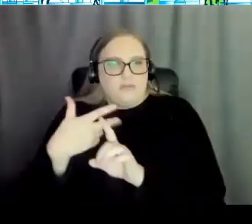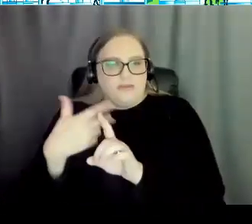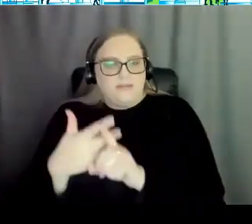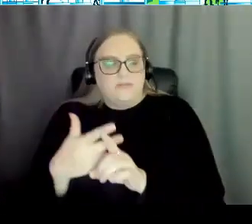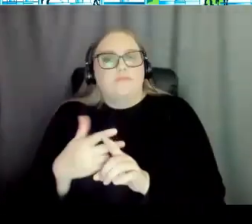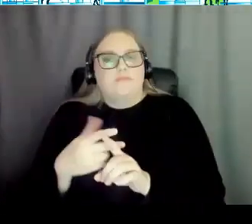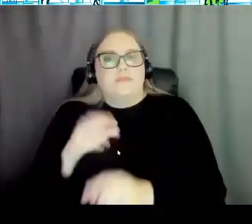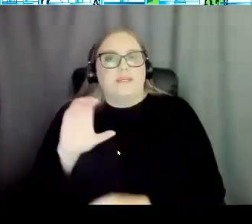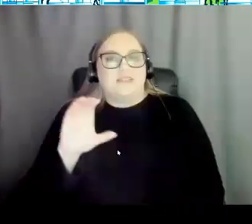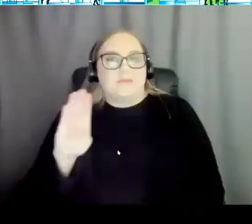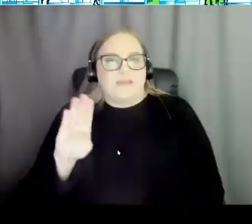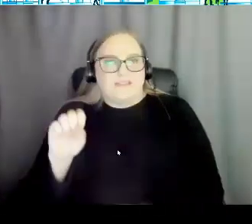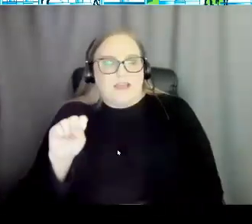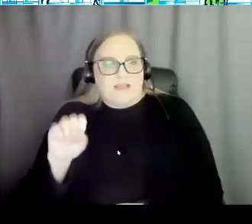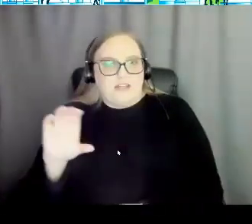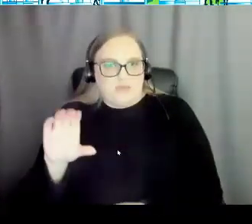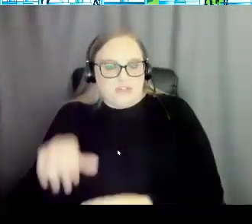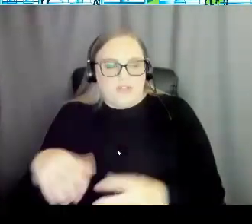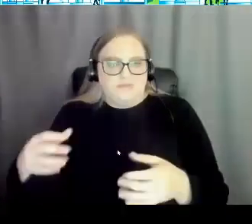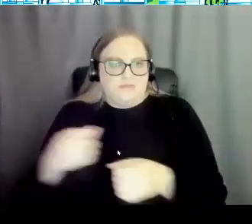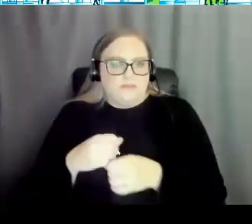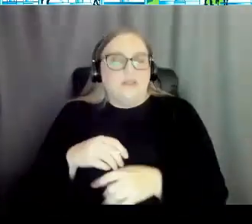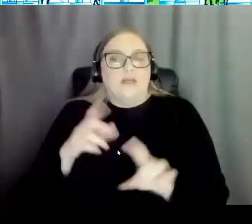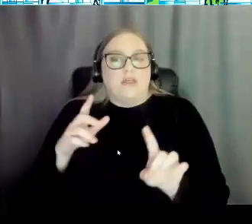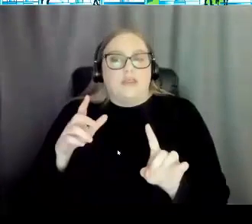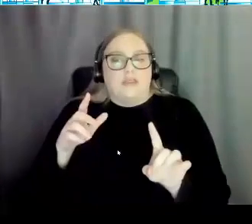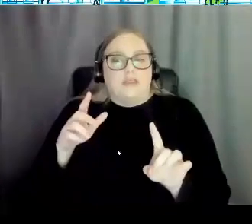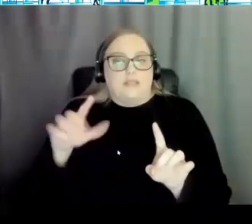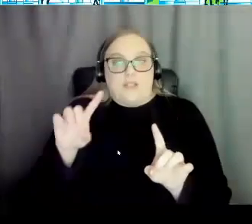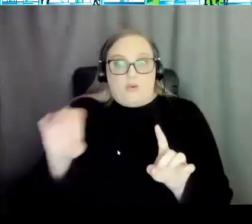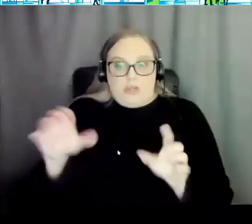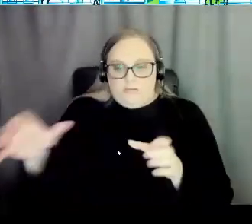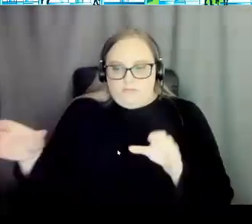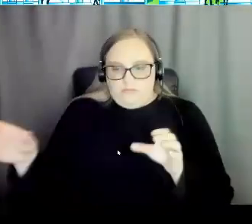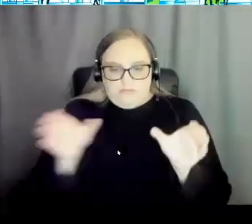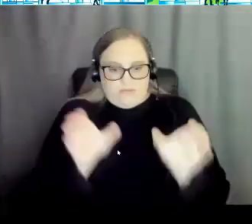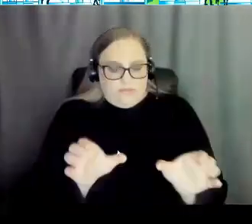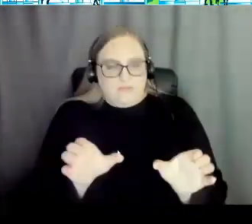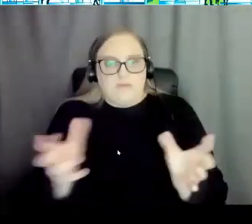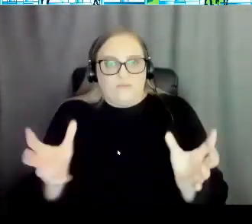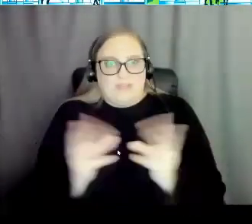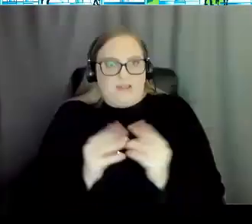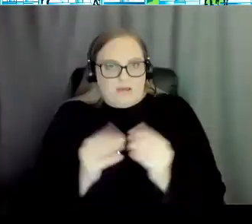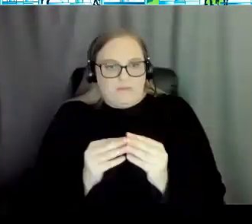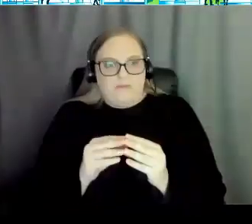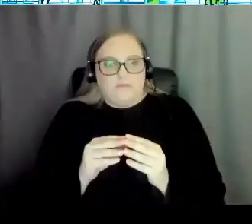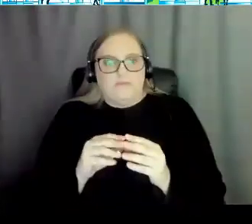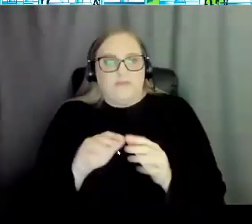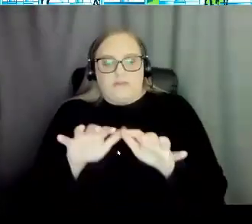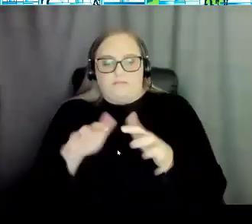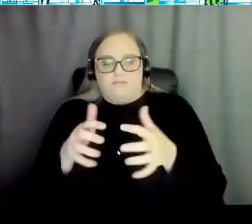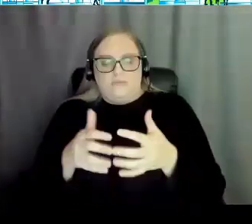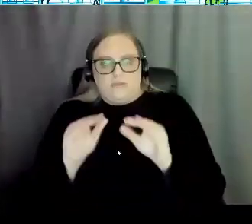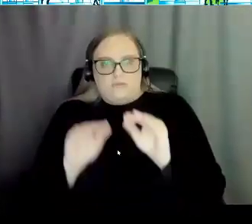siting consortia representatives and DOE representatives meet up in geographically roving